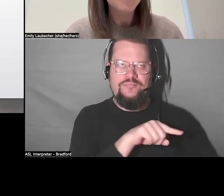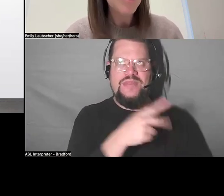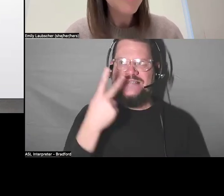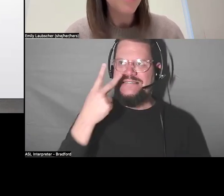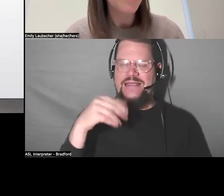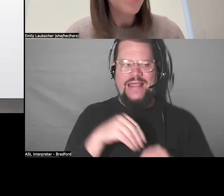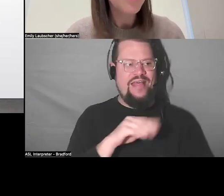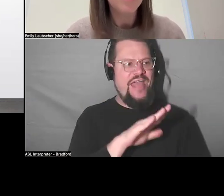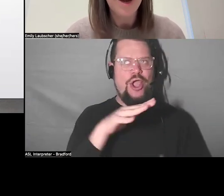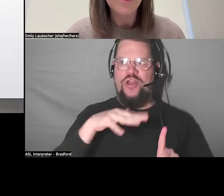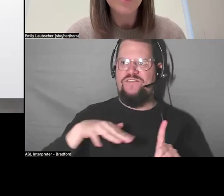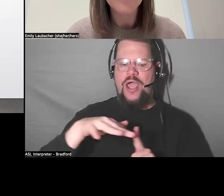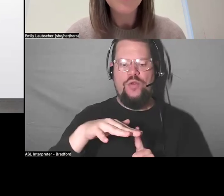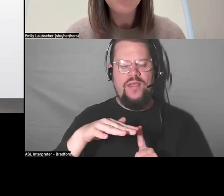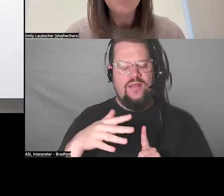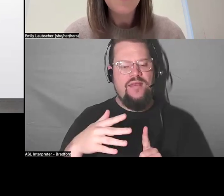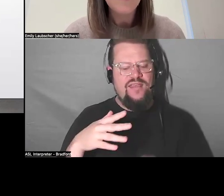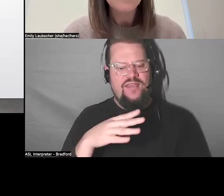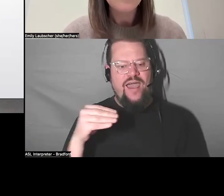and sometimes that are idiosyncratic,